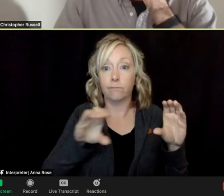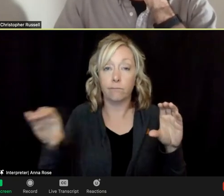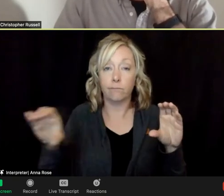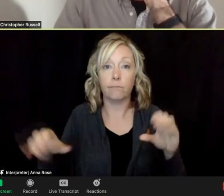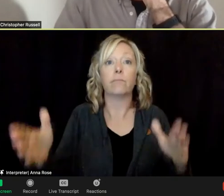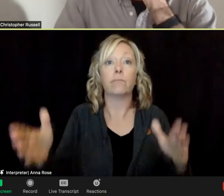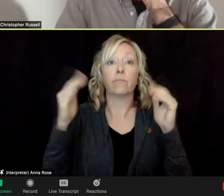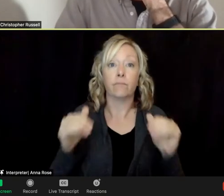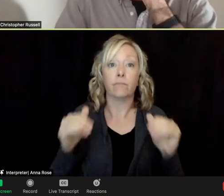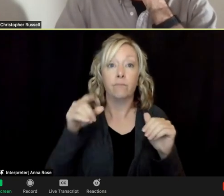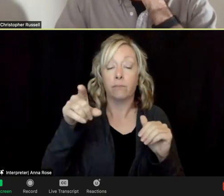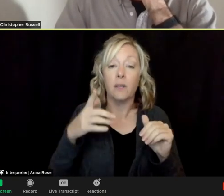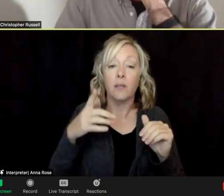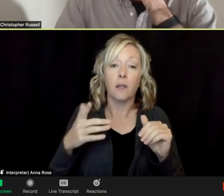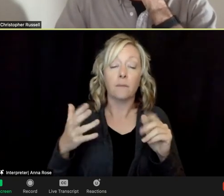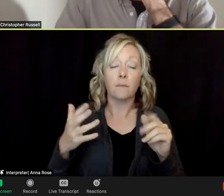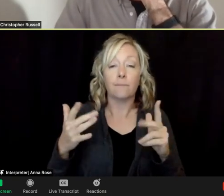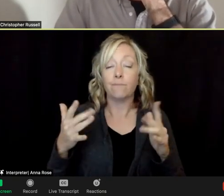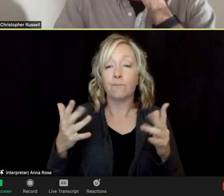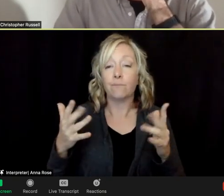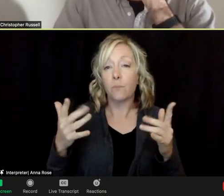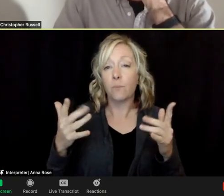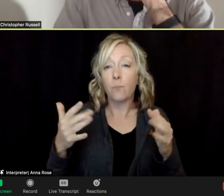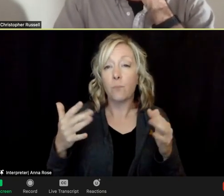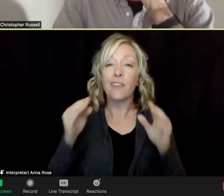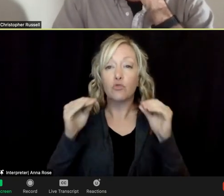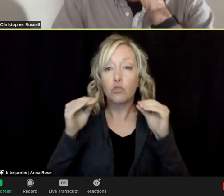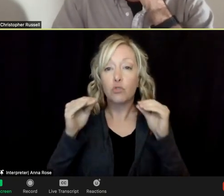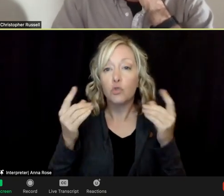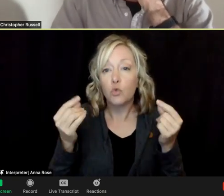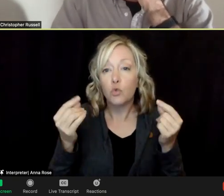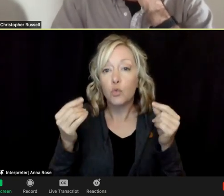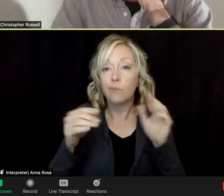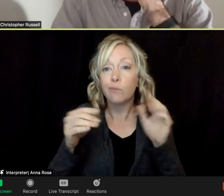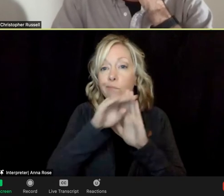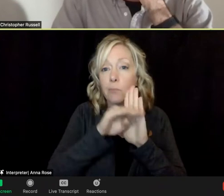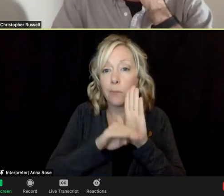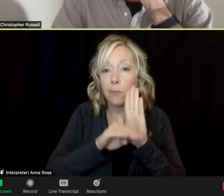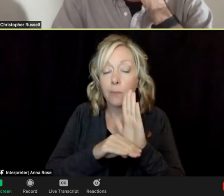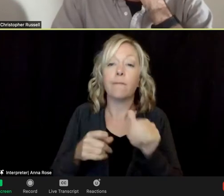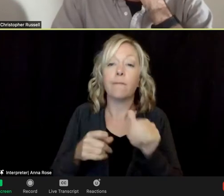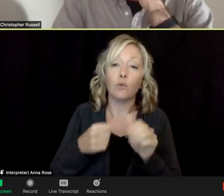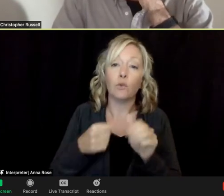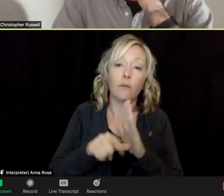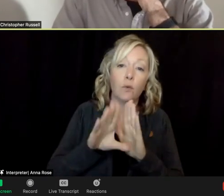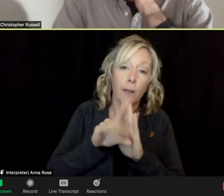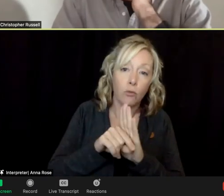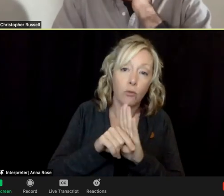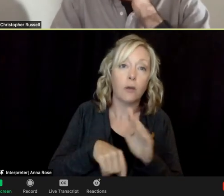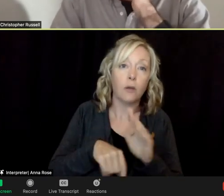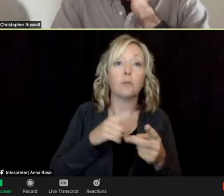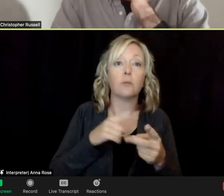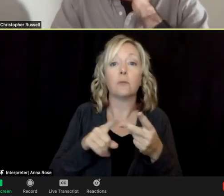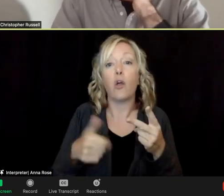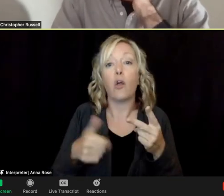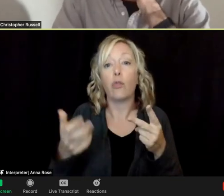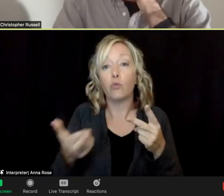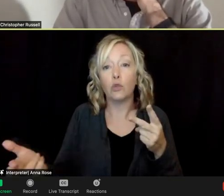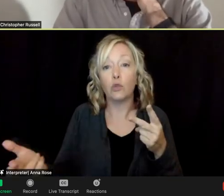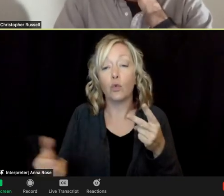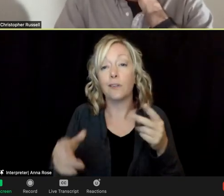got this is just the little, like the instructions, review some background information. We've got some additional resources with